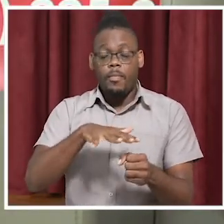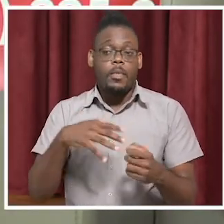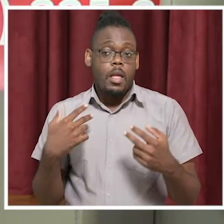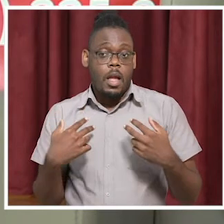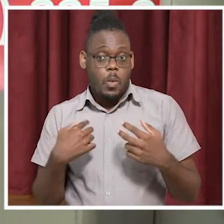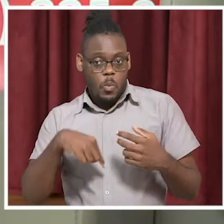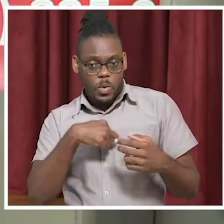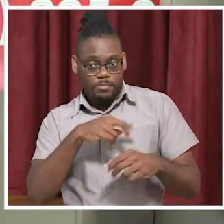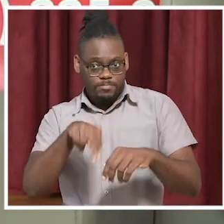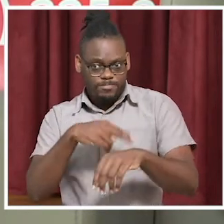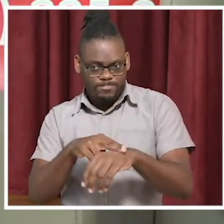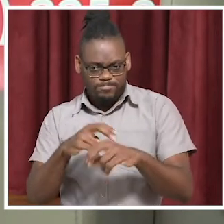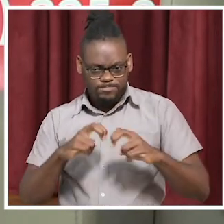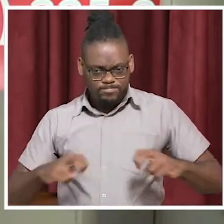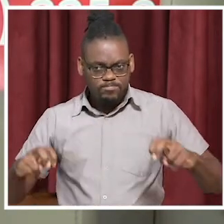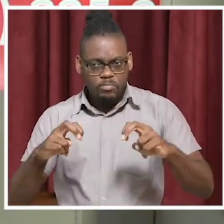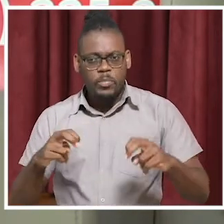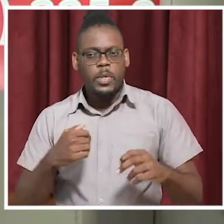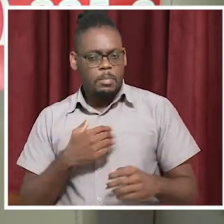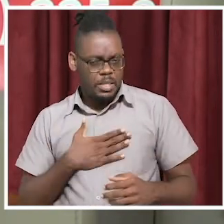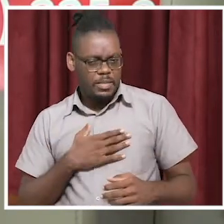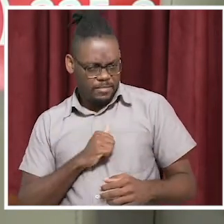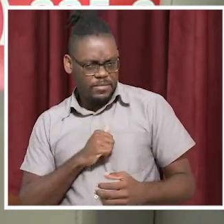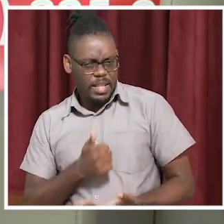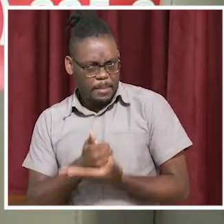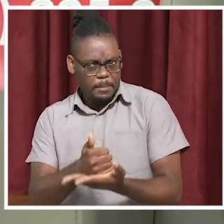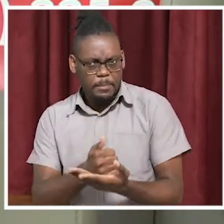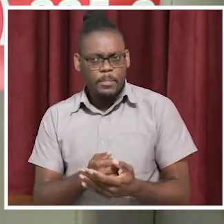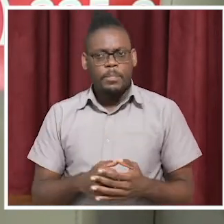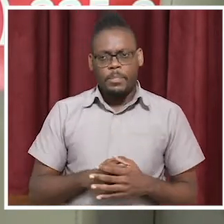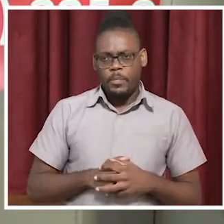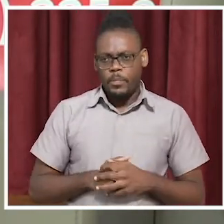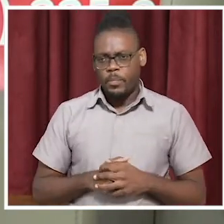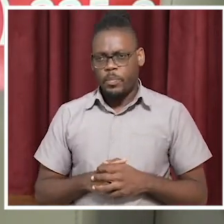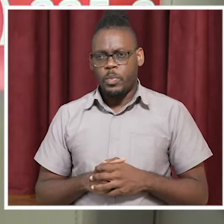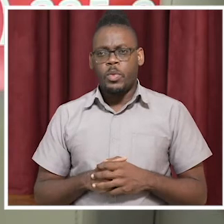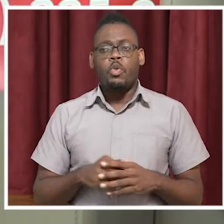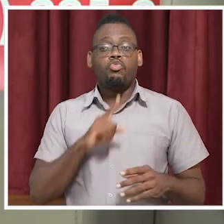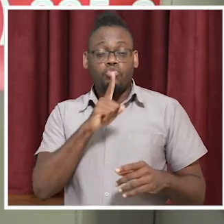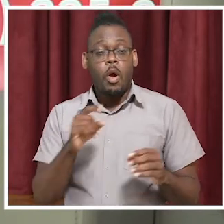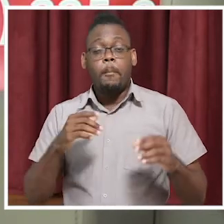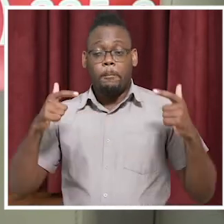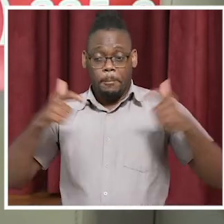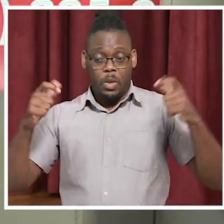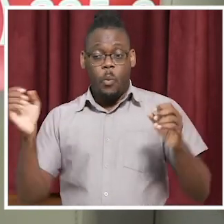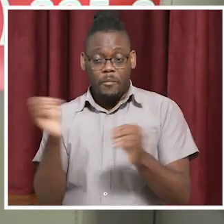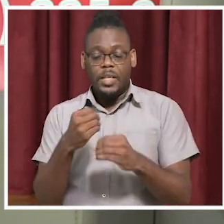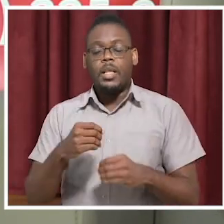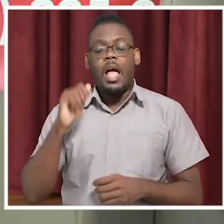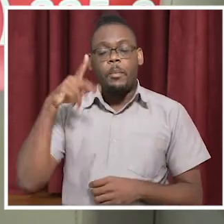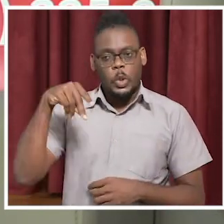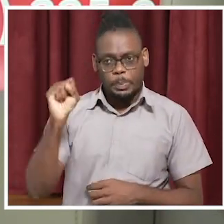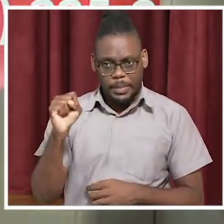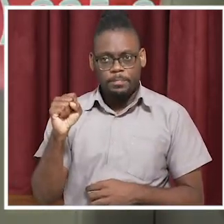Spain, our North Regional office. And then our Marabella office, or South office, I should say, is at 54 Southern Main Road, Marabella. Mm-hmm. And then we have our